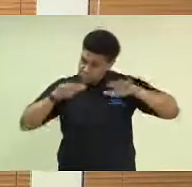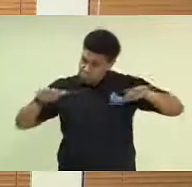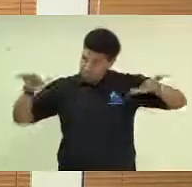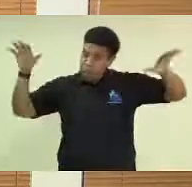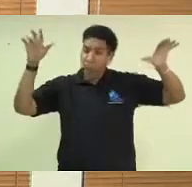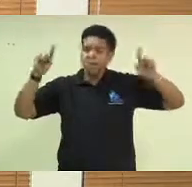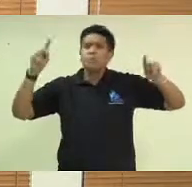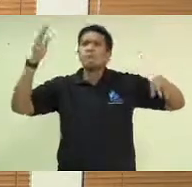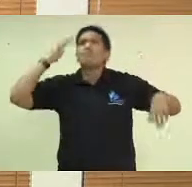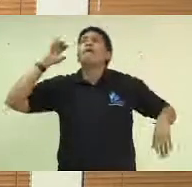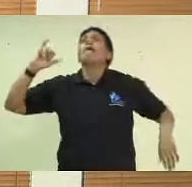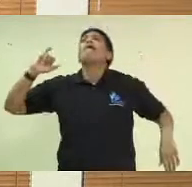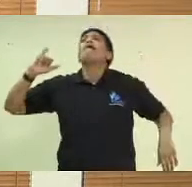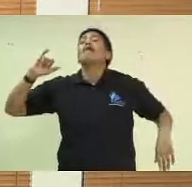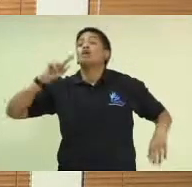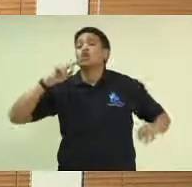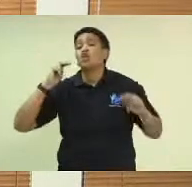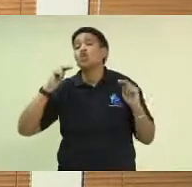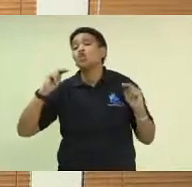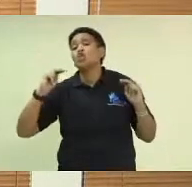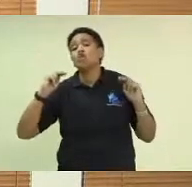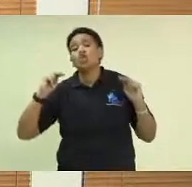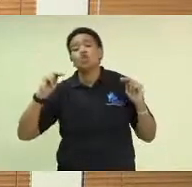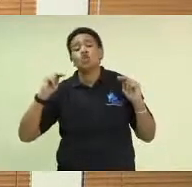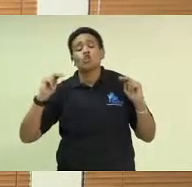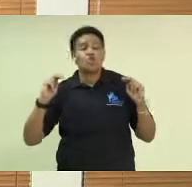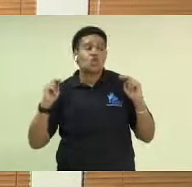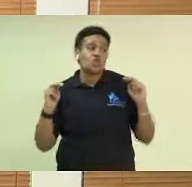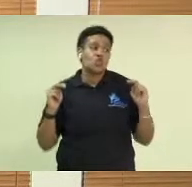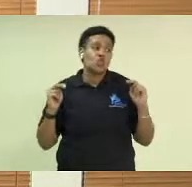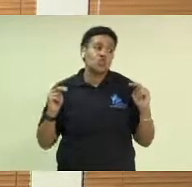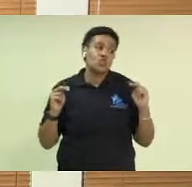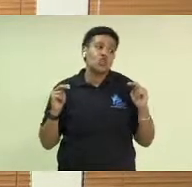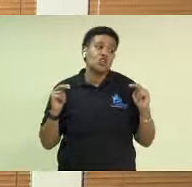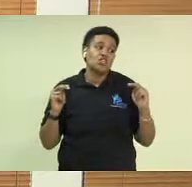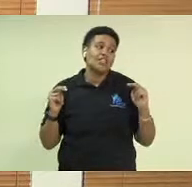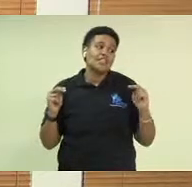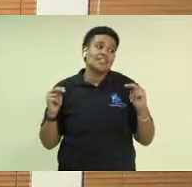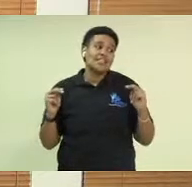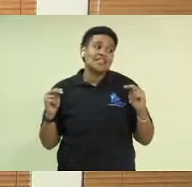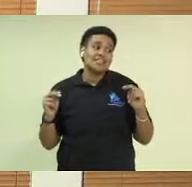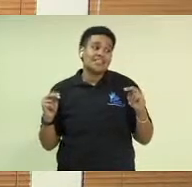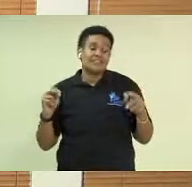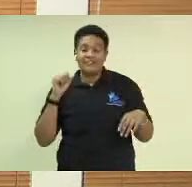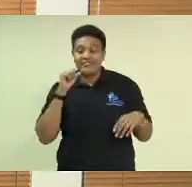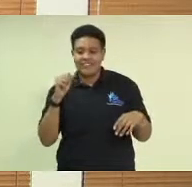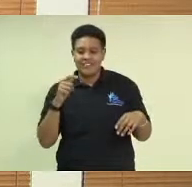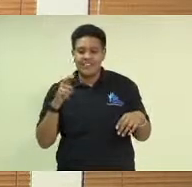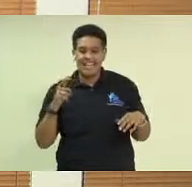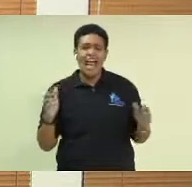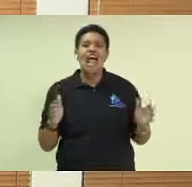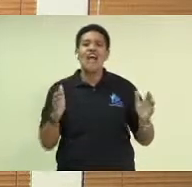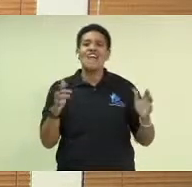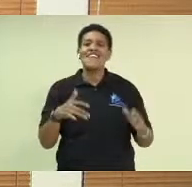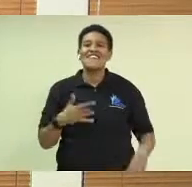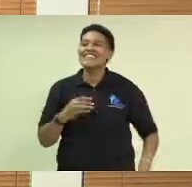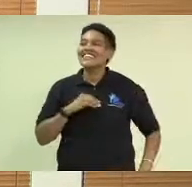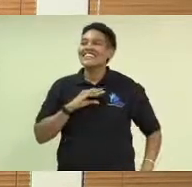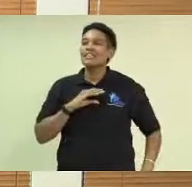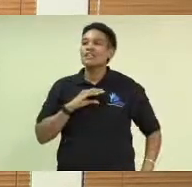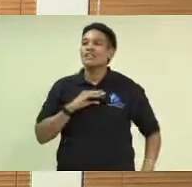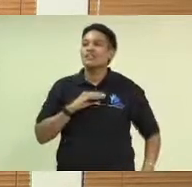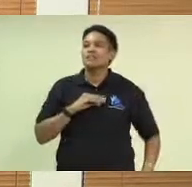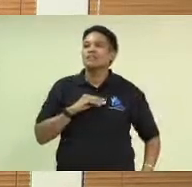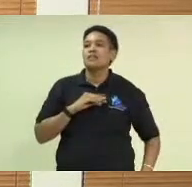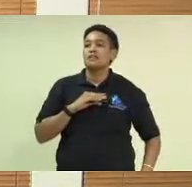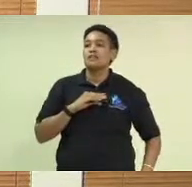population. The news is not as sanguine as we would like it to be, not as encouraging.